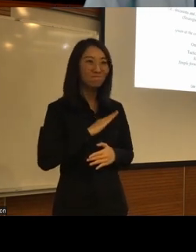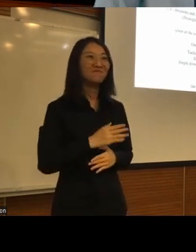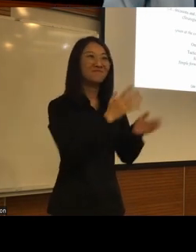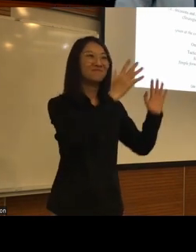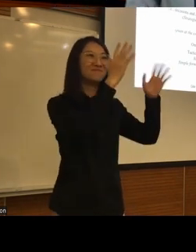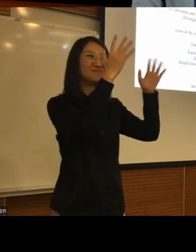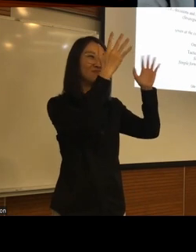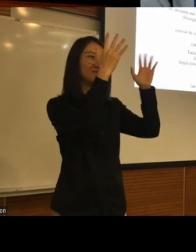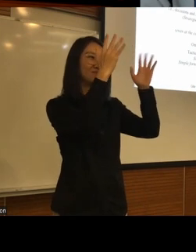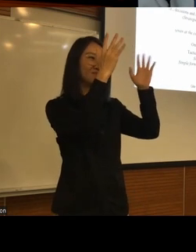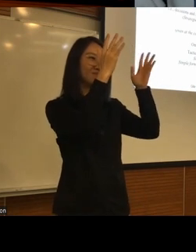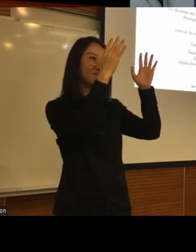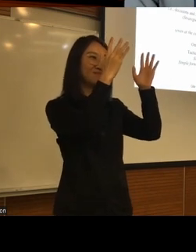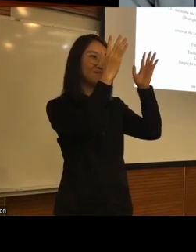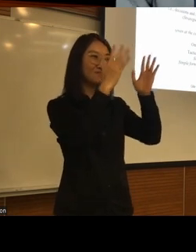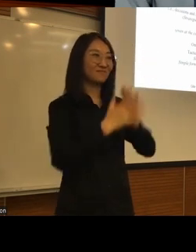And I'll be happy to take questions.